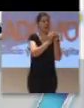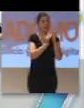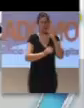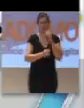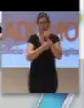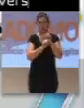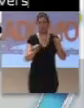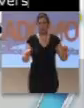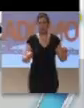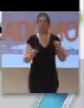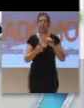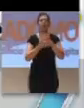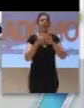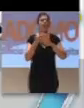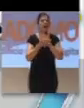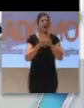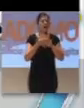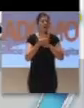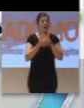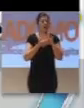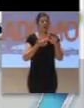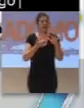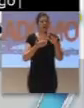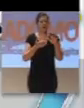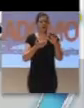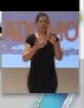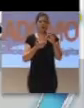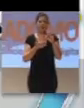concept, came up.